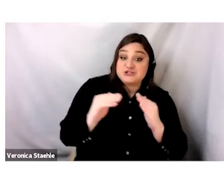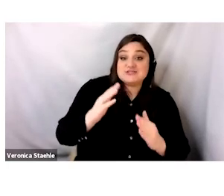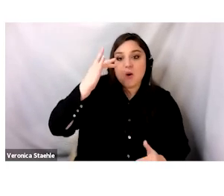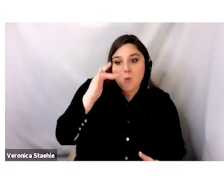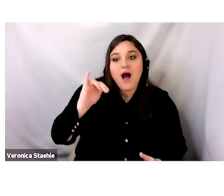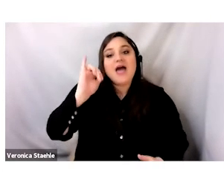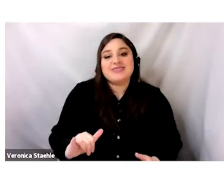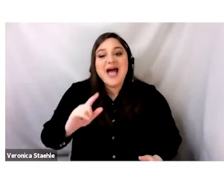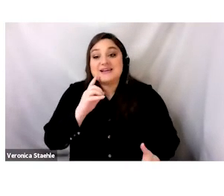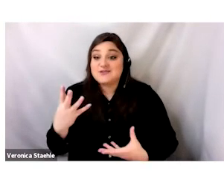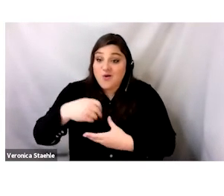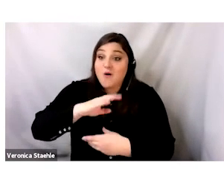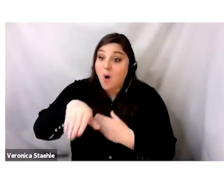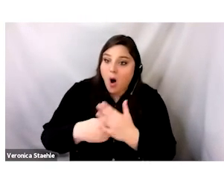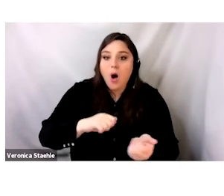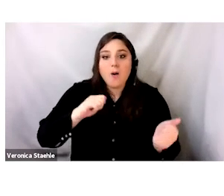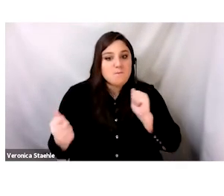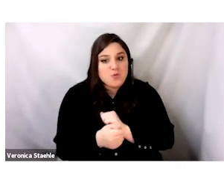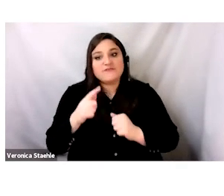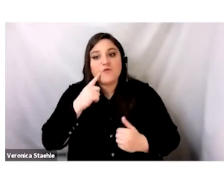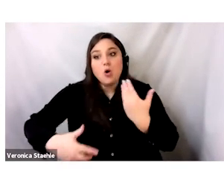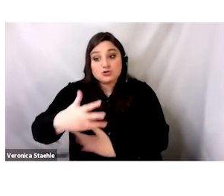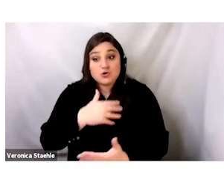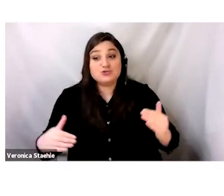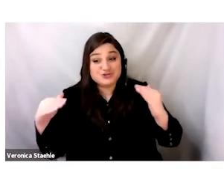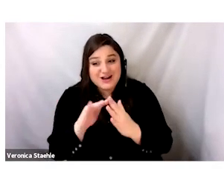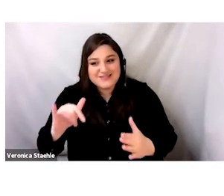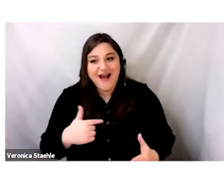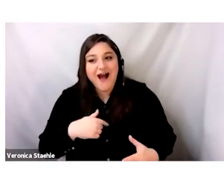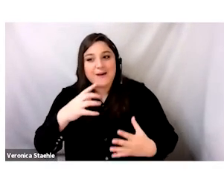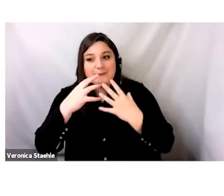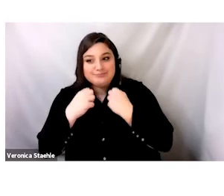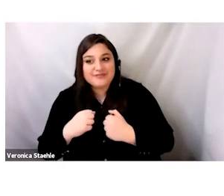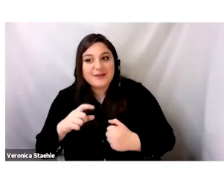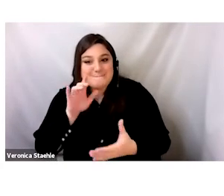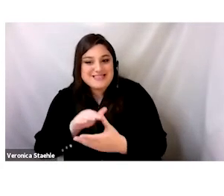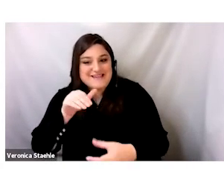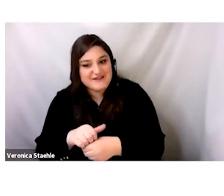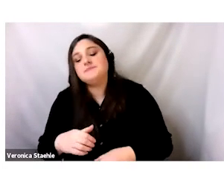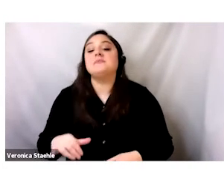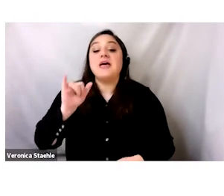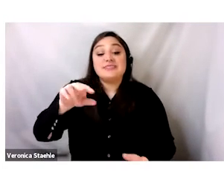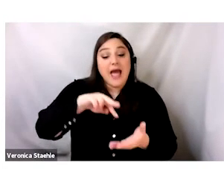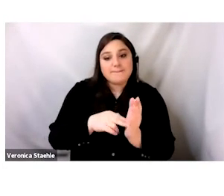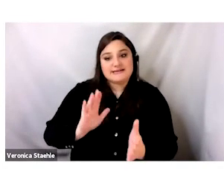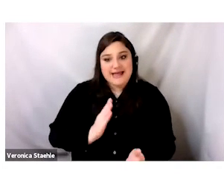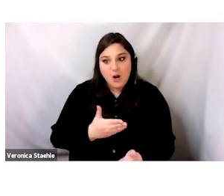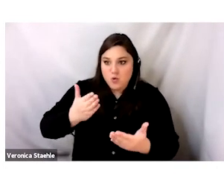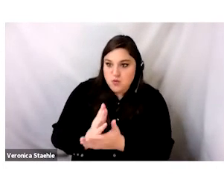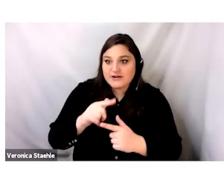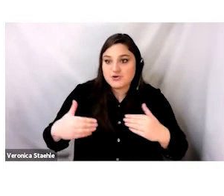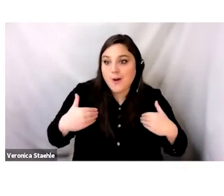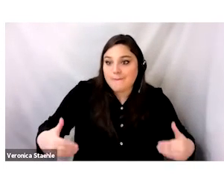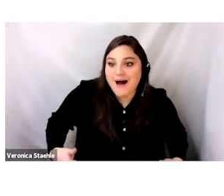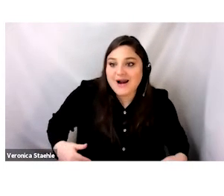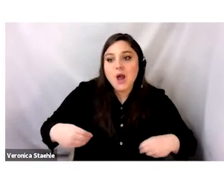for social equity and fairness that I believe in. Reproductive justice to me includes the right to bodily autonomy, safe and affirming